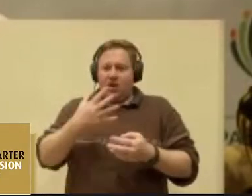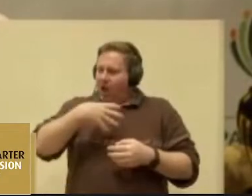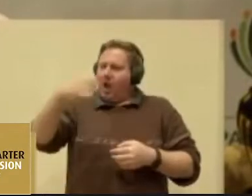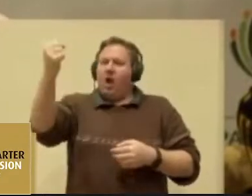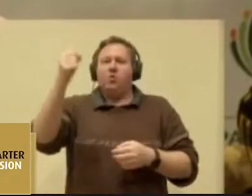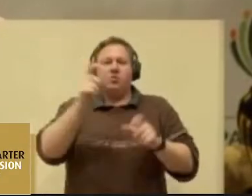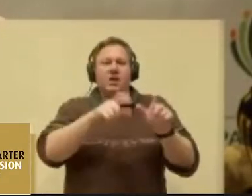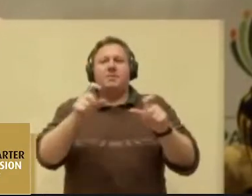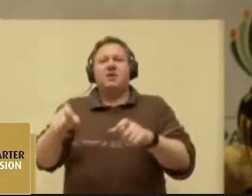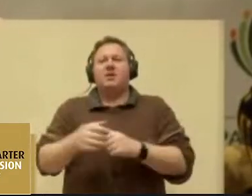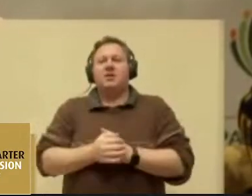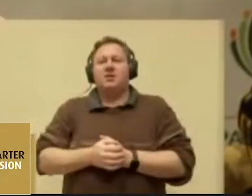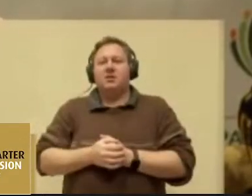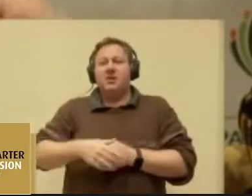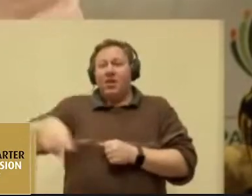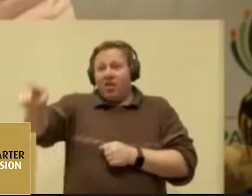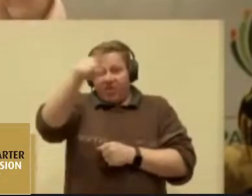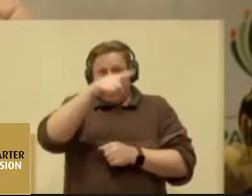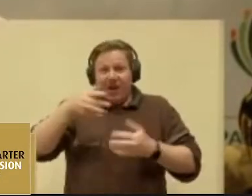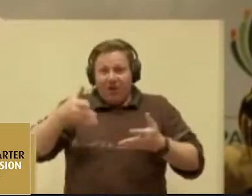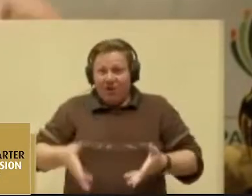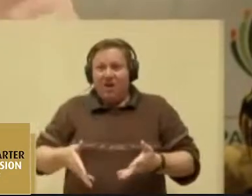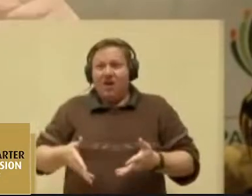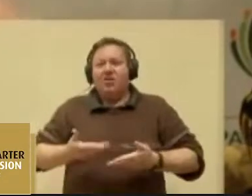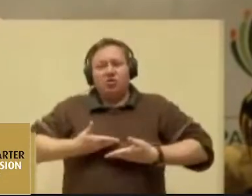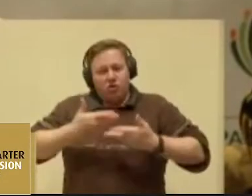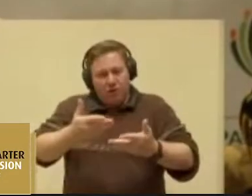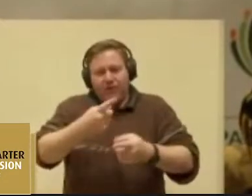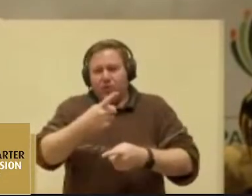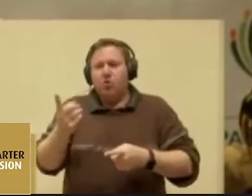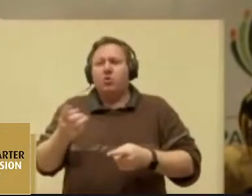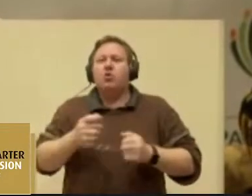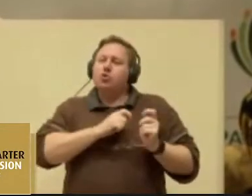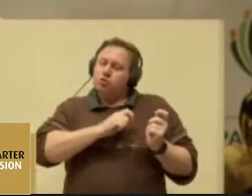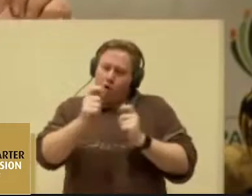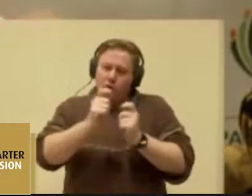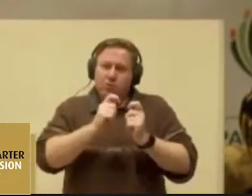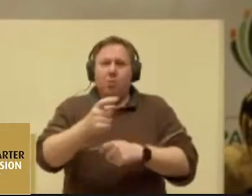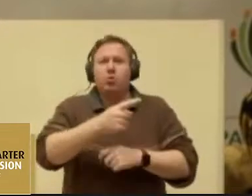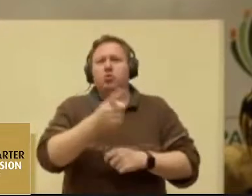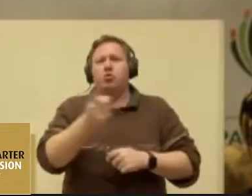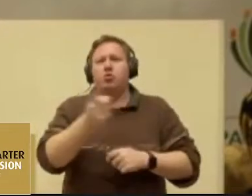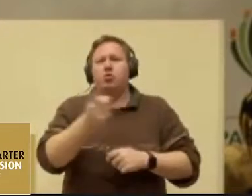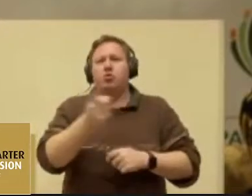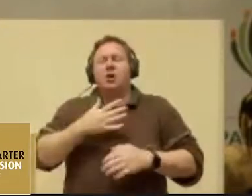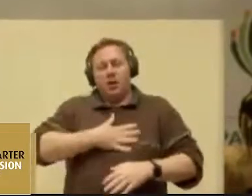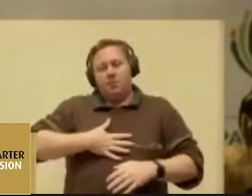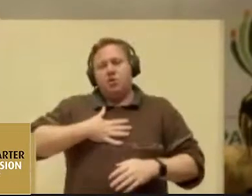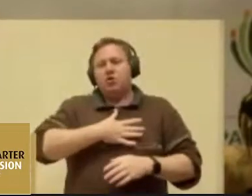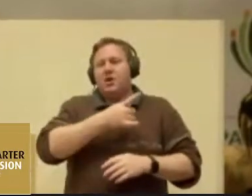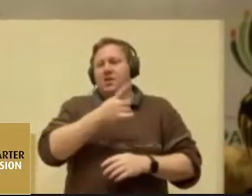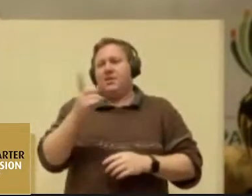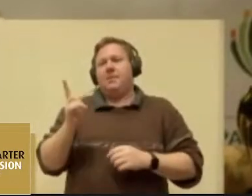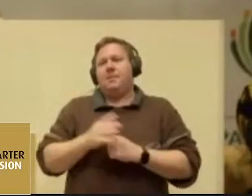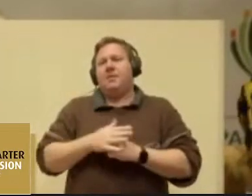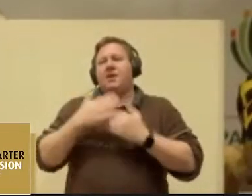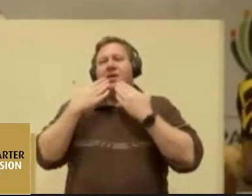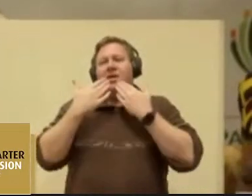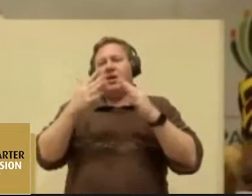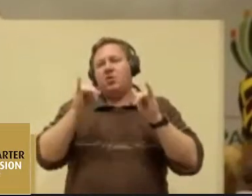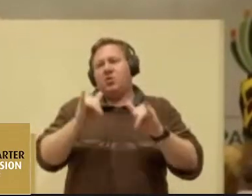town they are here they have served you they have transported you we appreciate them thank you for